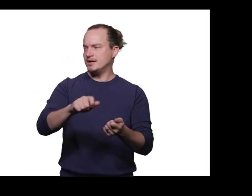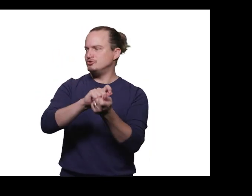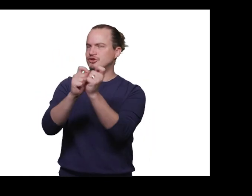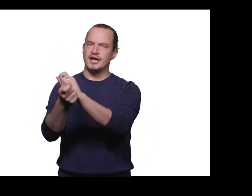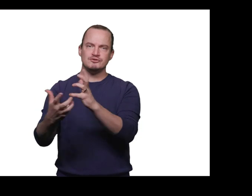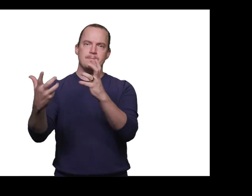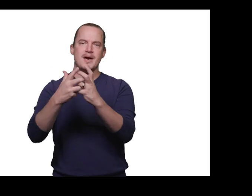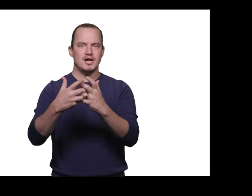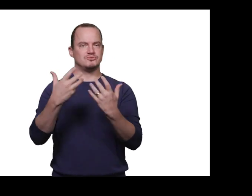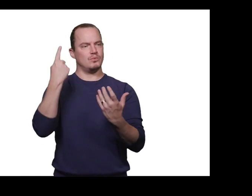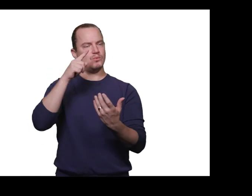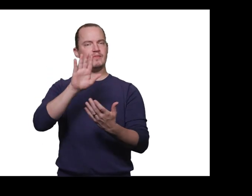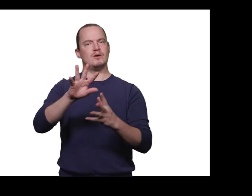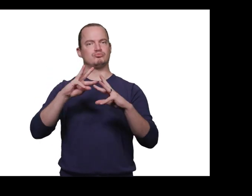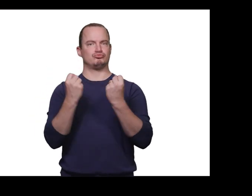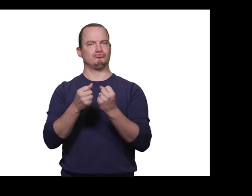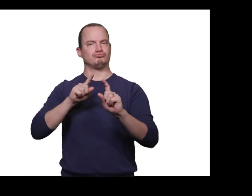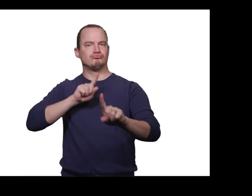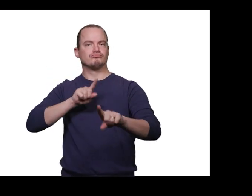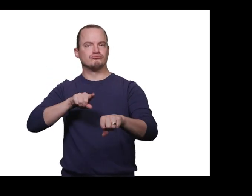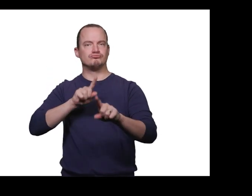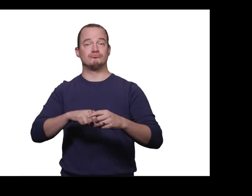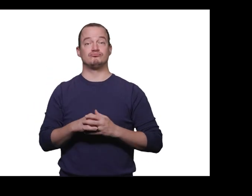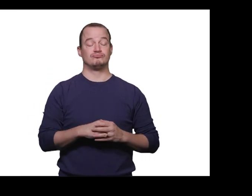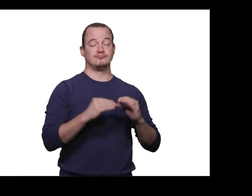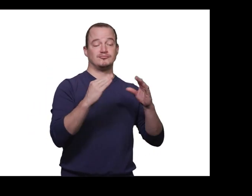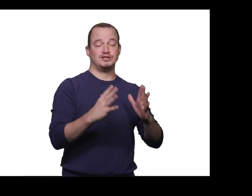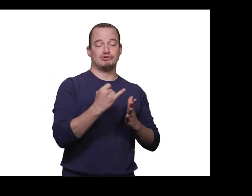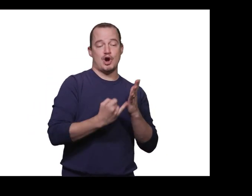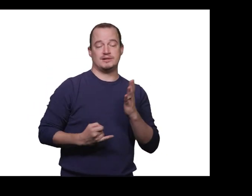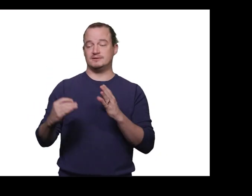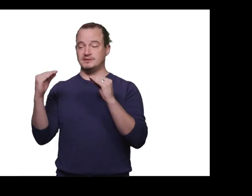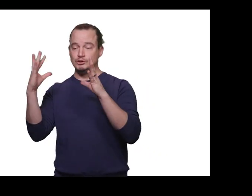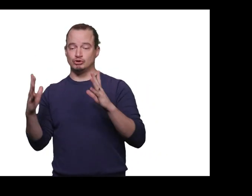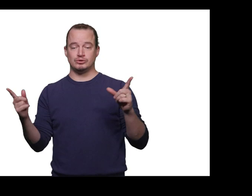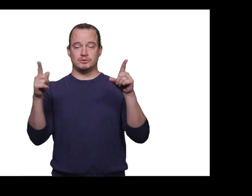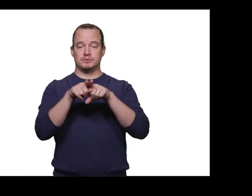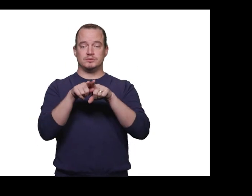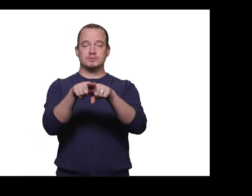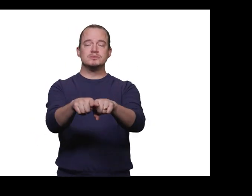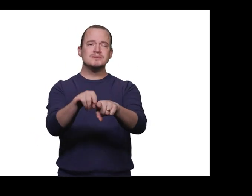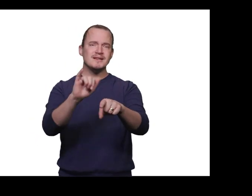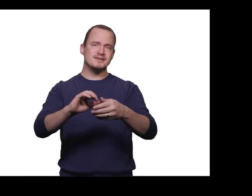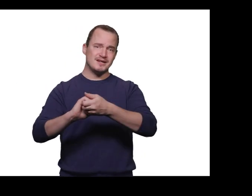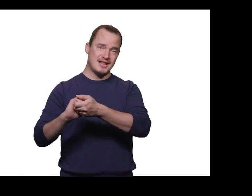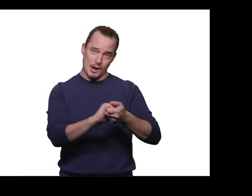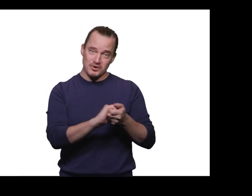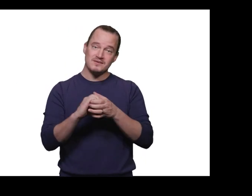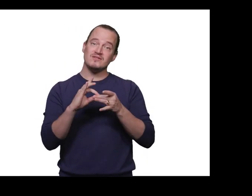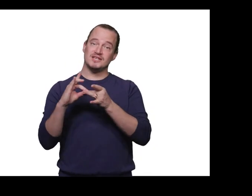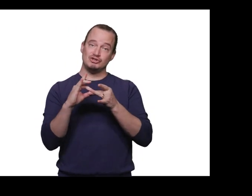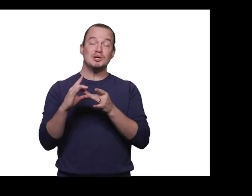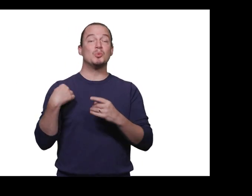together. The relationship between the teaching artist and educator or community partner is collaborative, and for residencies, we use